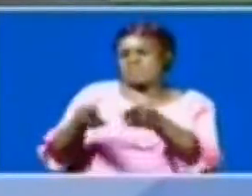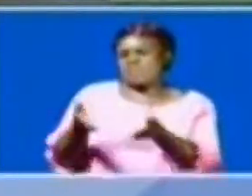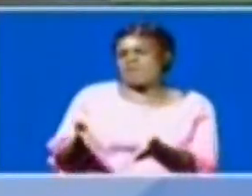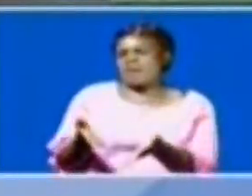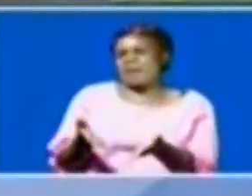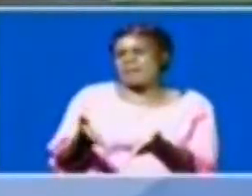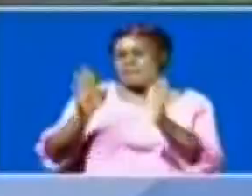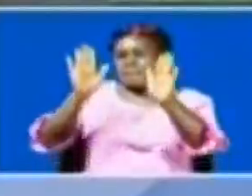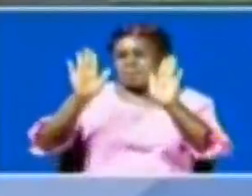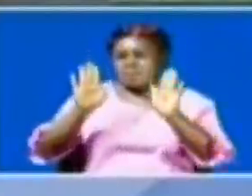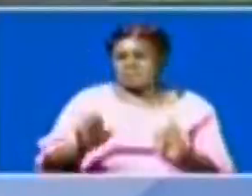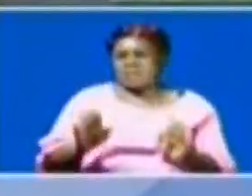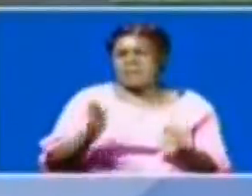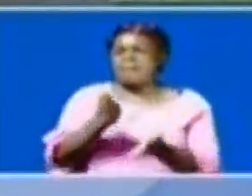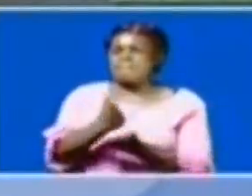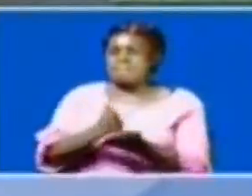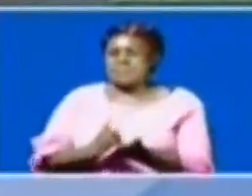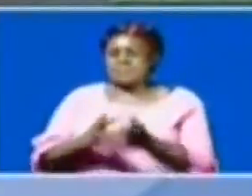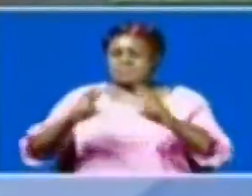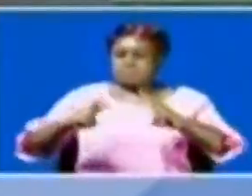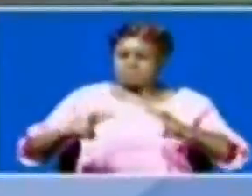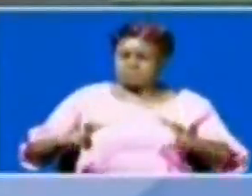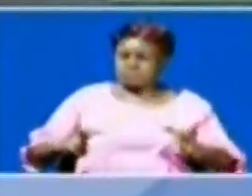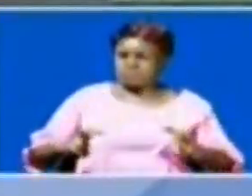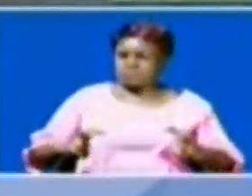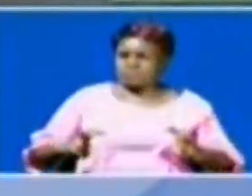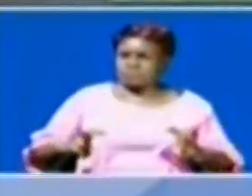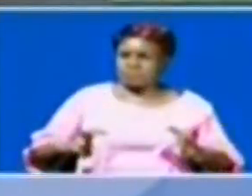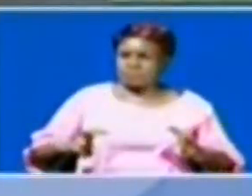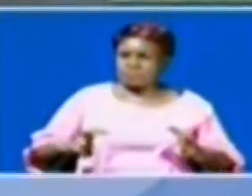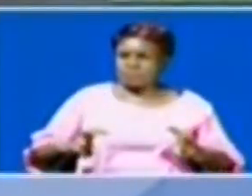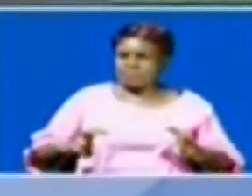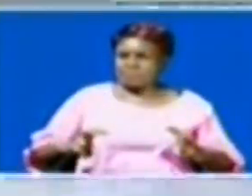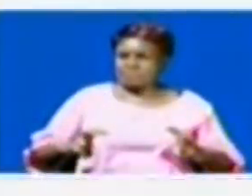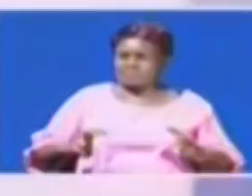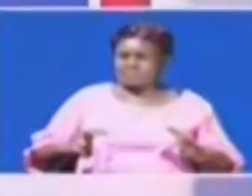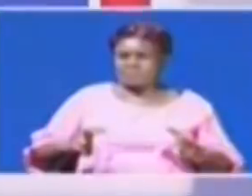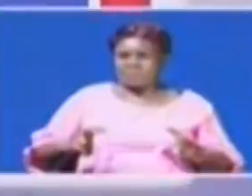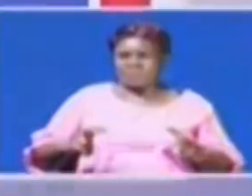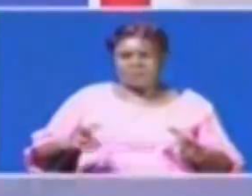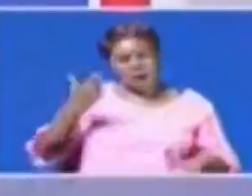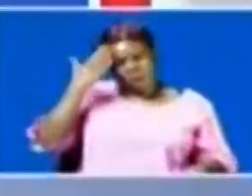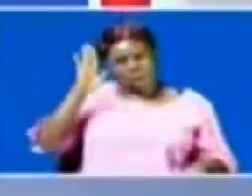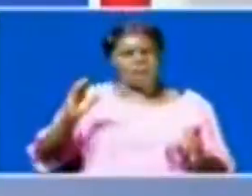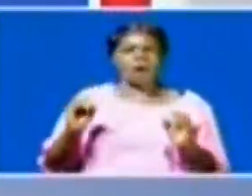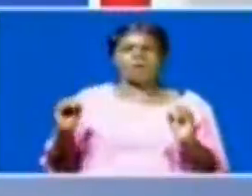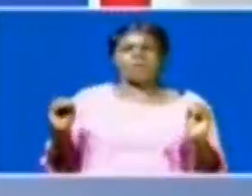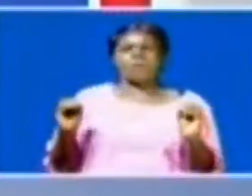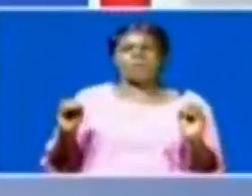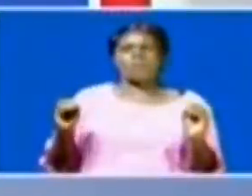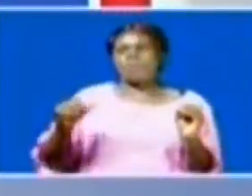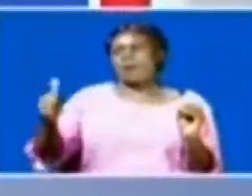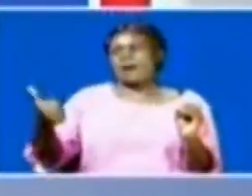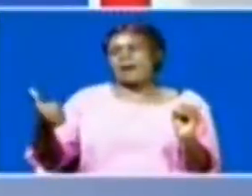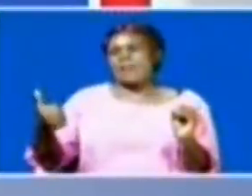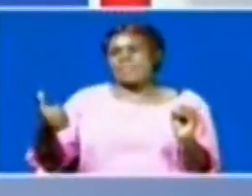a key part of this investigation? Well, I'm not aware of any other test that